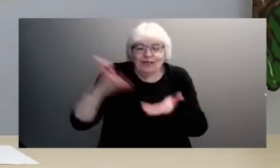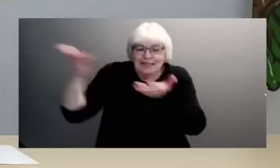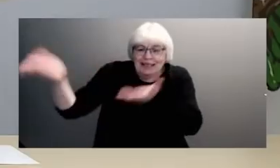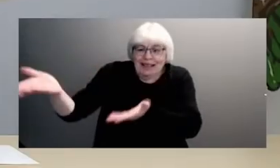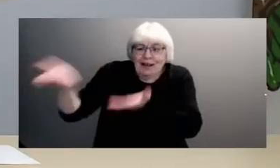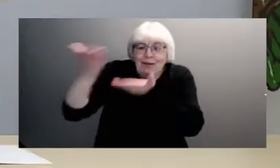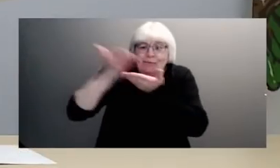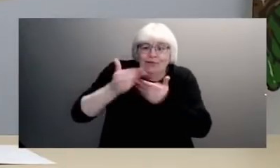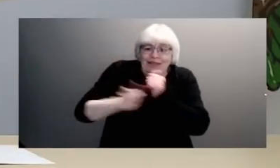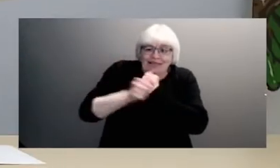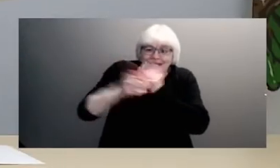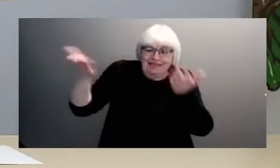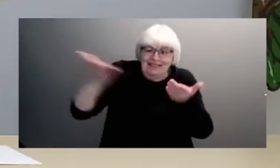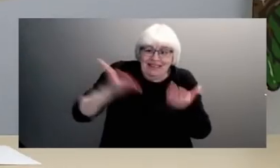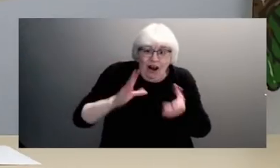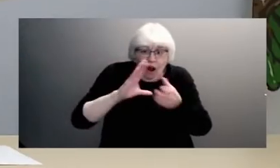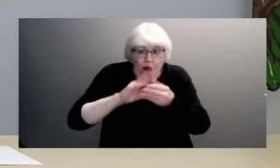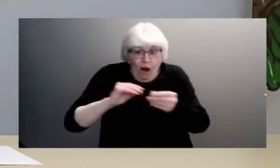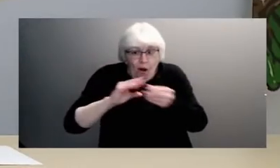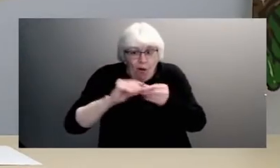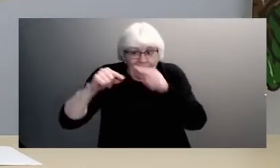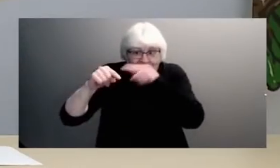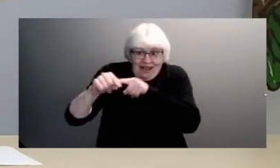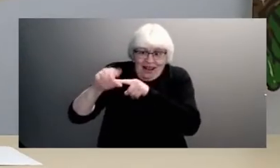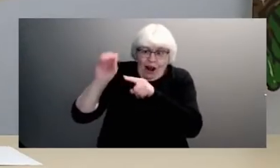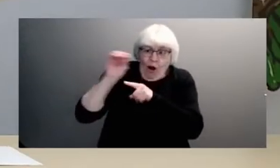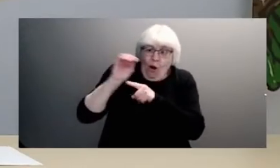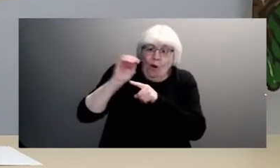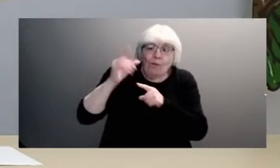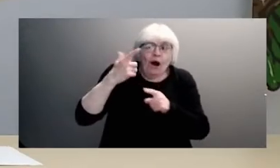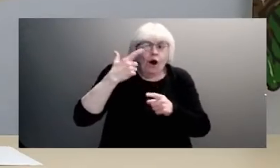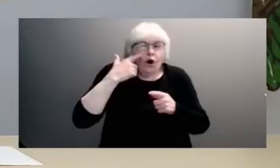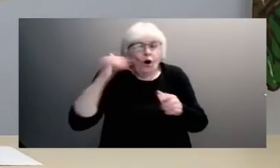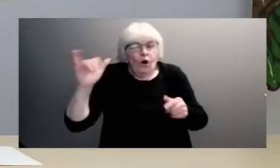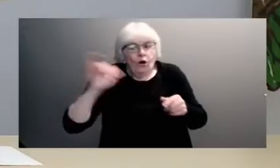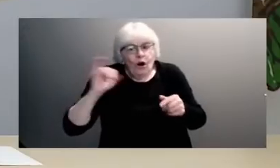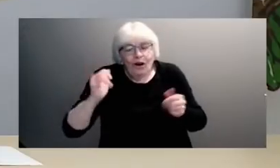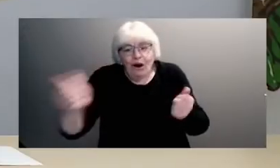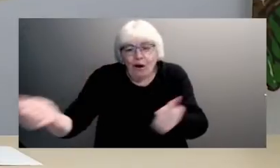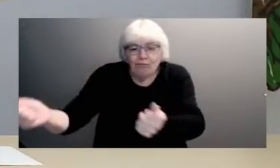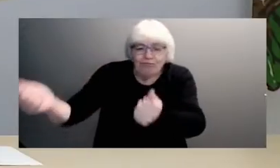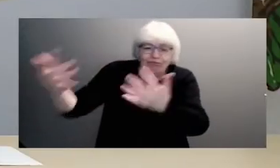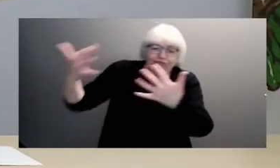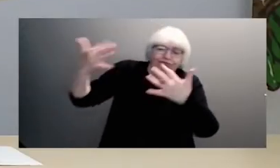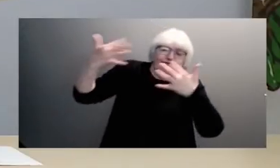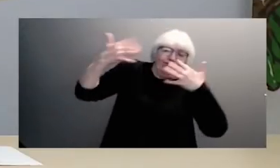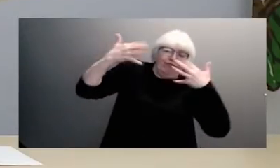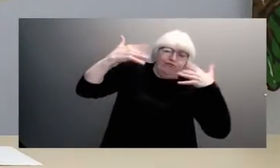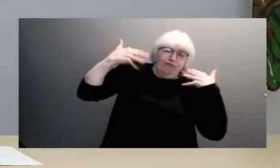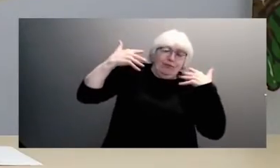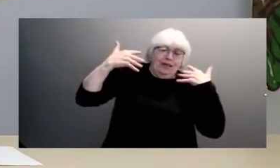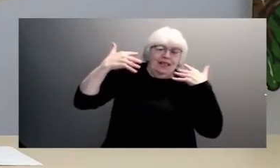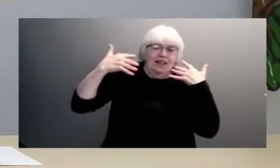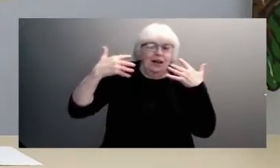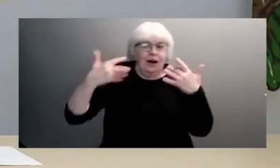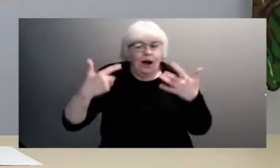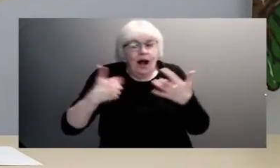we really are going to try to do everything we can to protect those who are vulnerable and also protect our healthcare